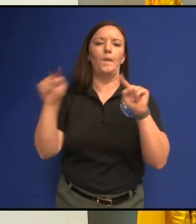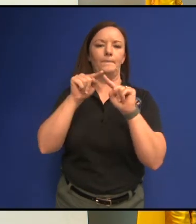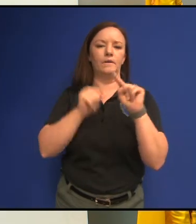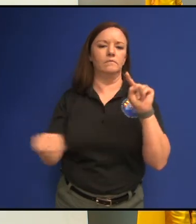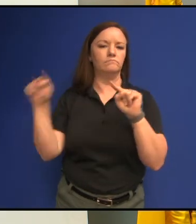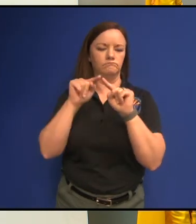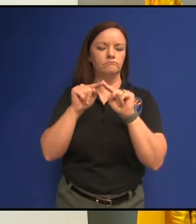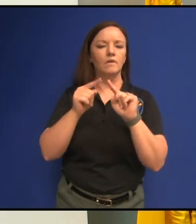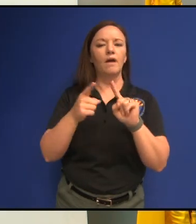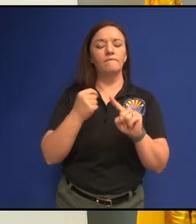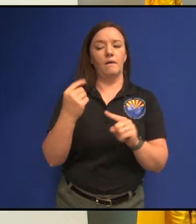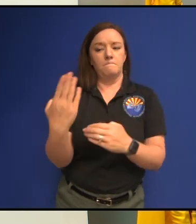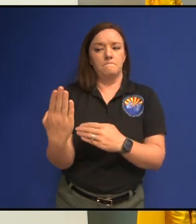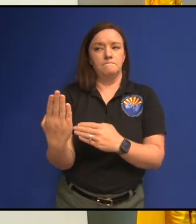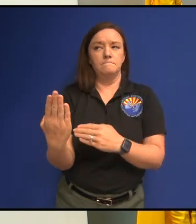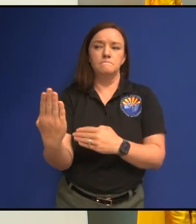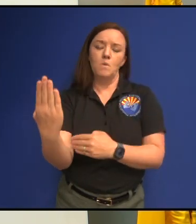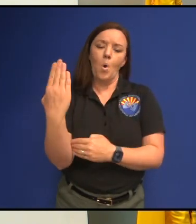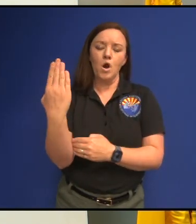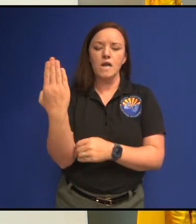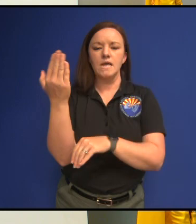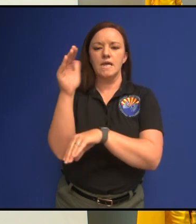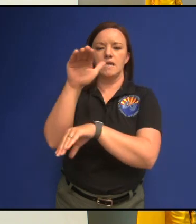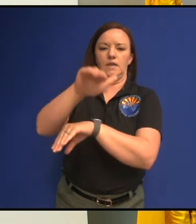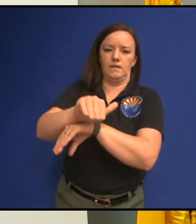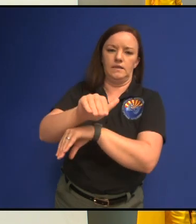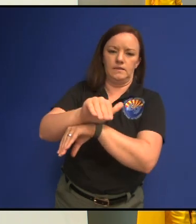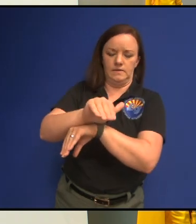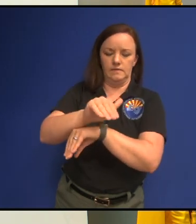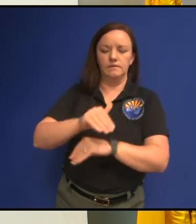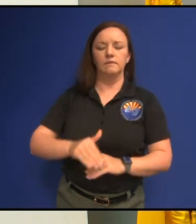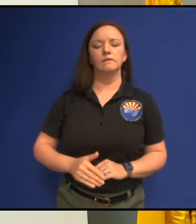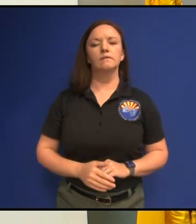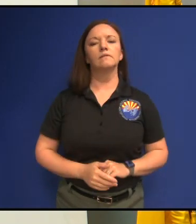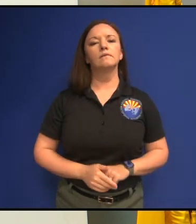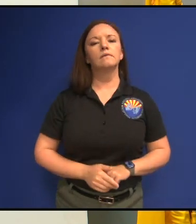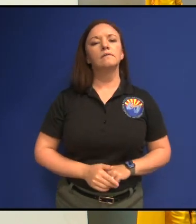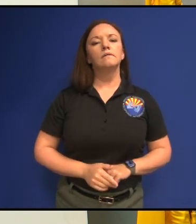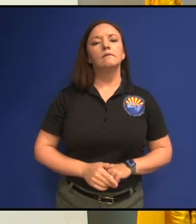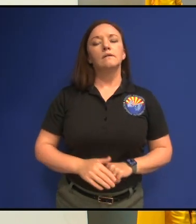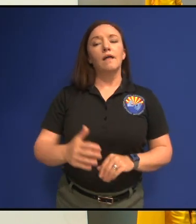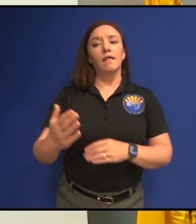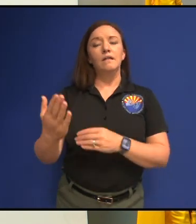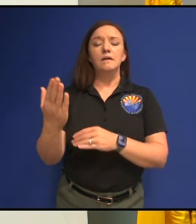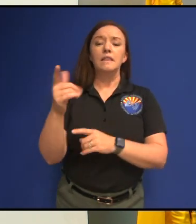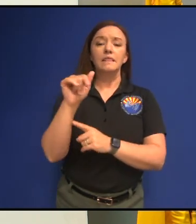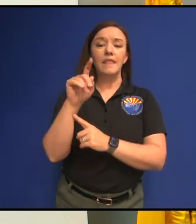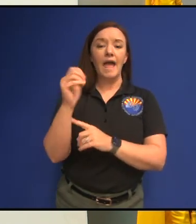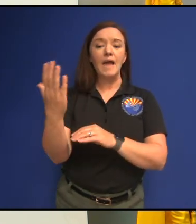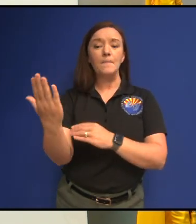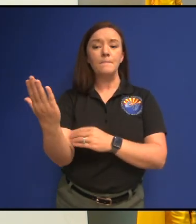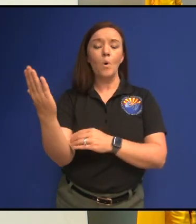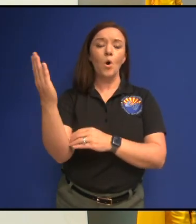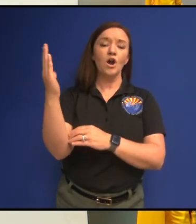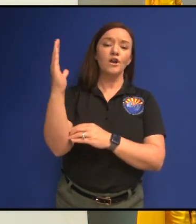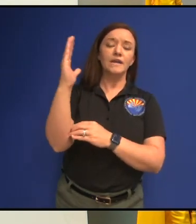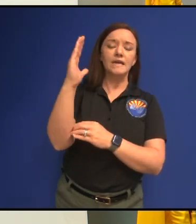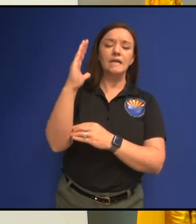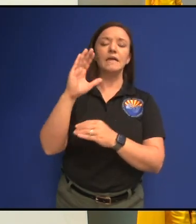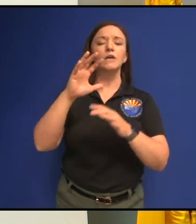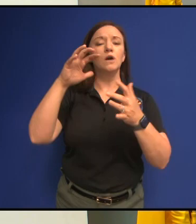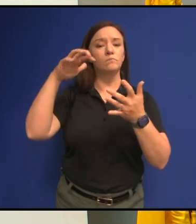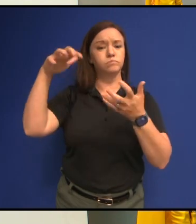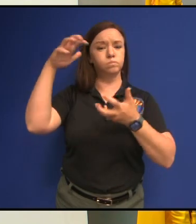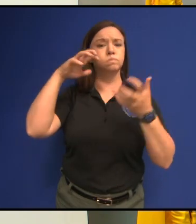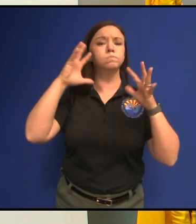late morning yesterday into late evening. What you can see is as we went through the late morning, we had these storms develop around the